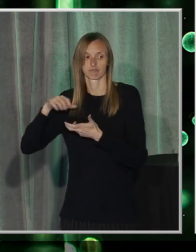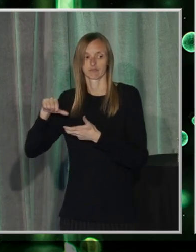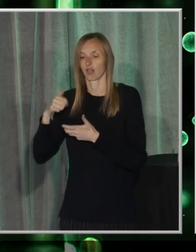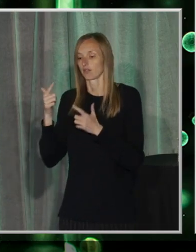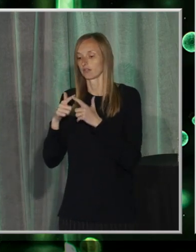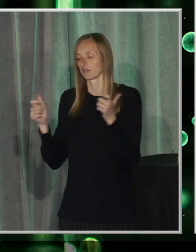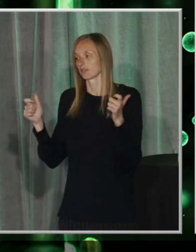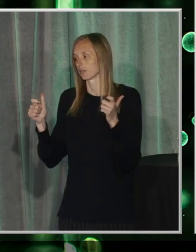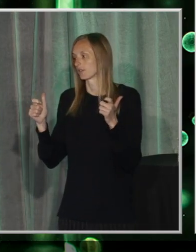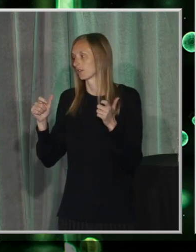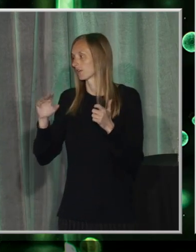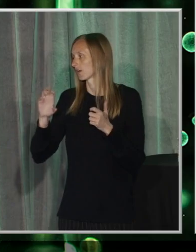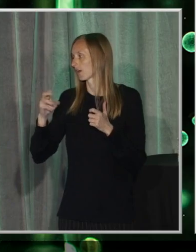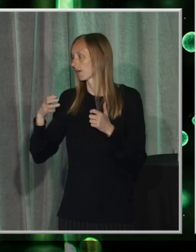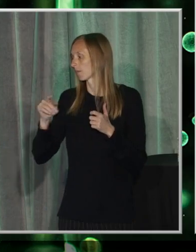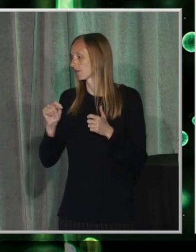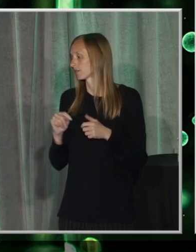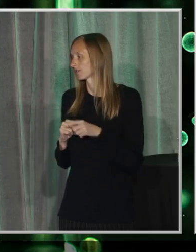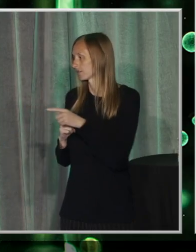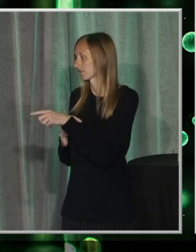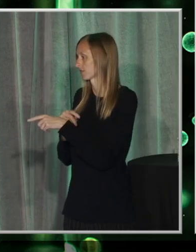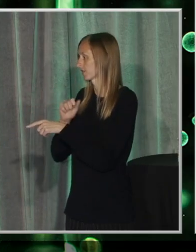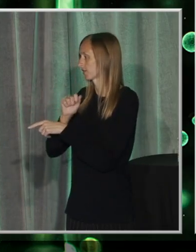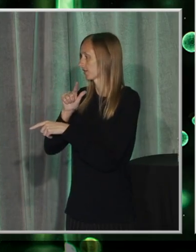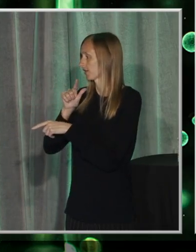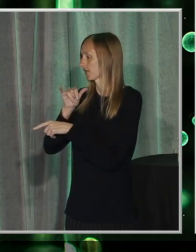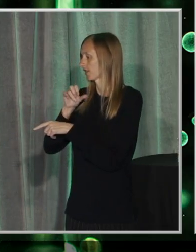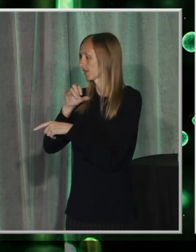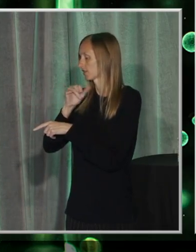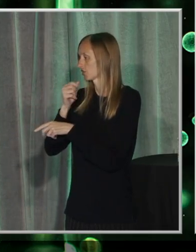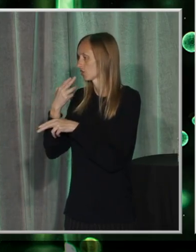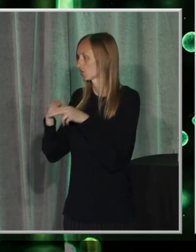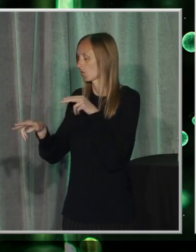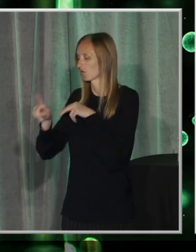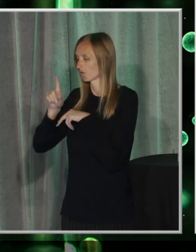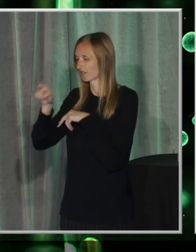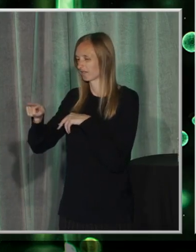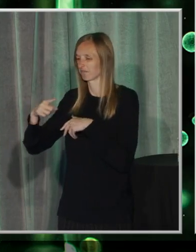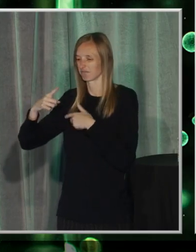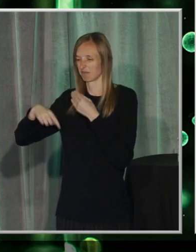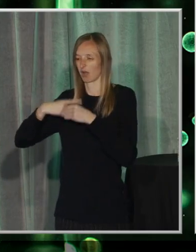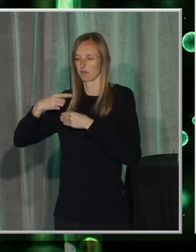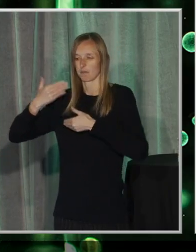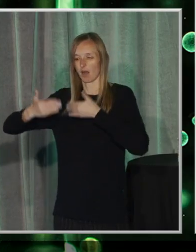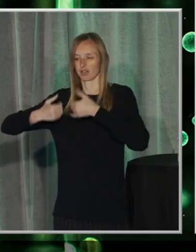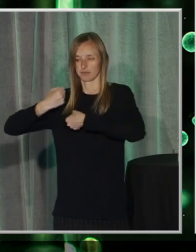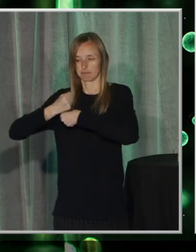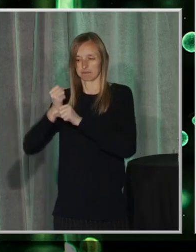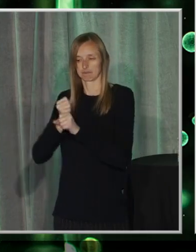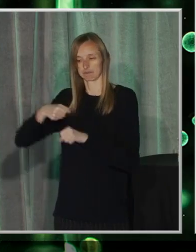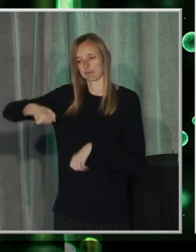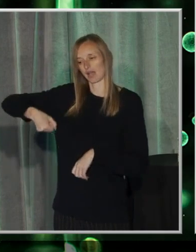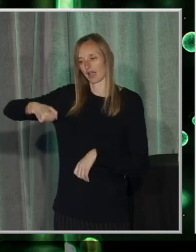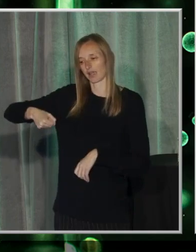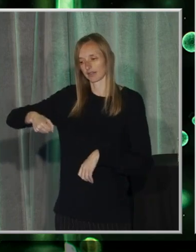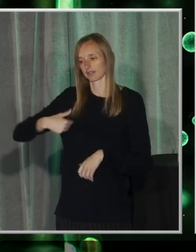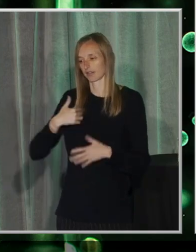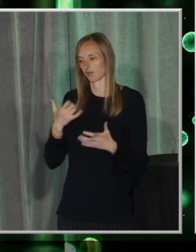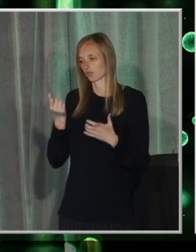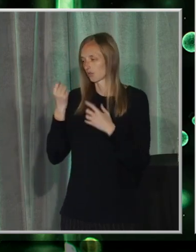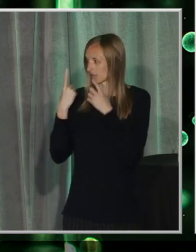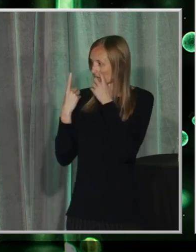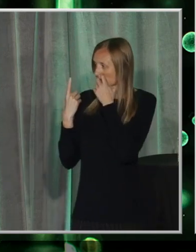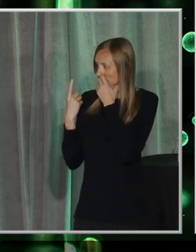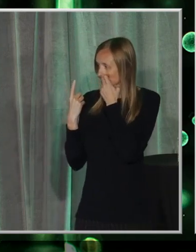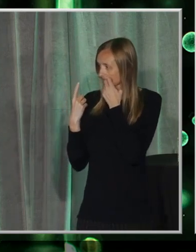Thank you. Can I ask a quick question on the production process of your bag? So I'd like to understand whether, first